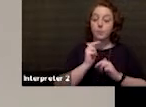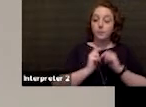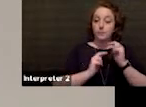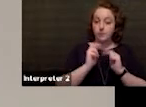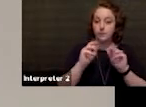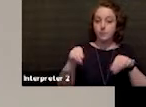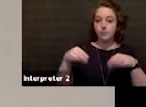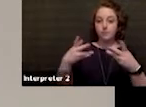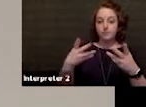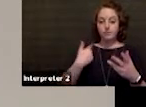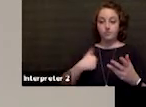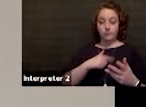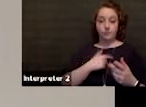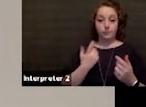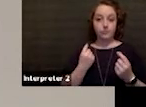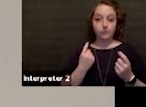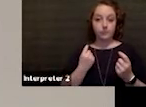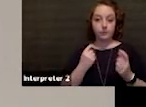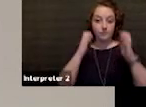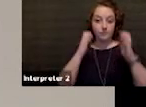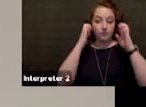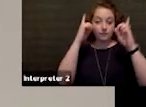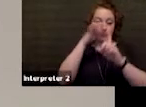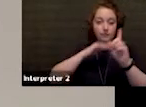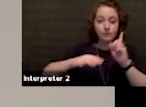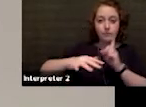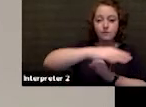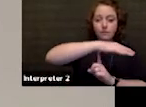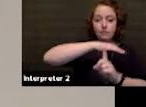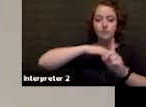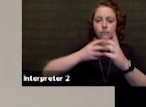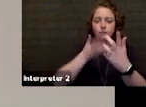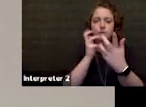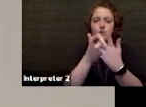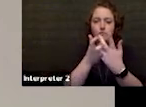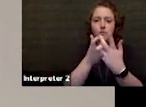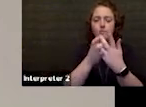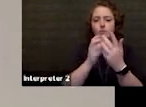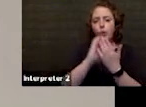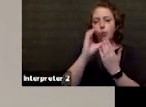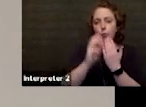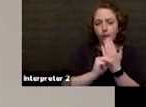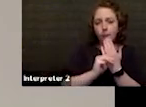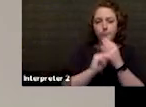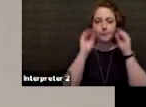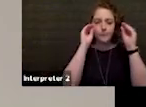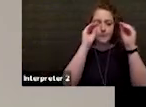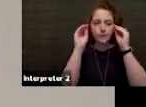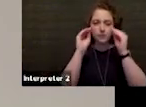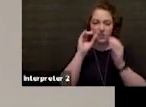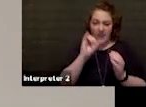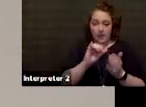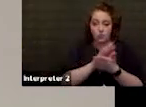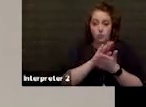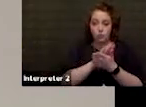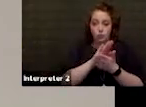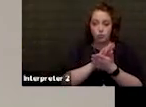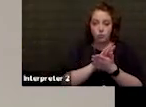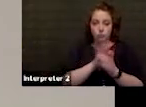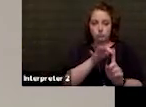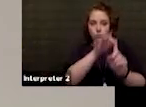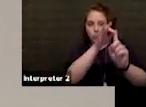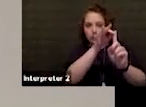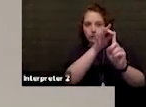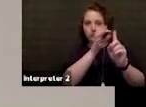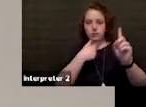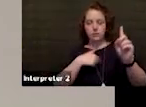to tailor the educational environment to the unique curriculum and instructional methodology at the Ann Richards School.